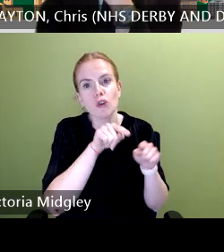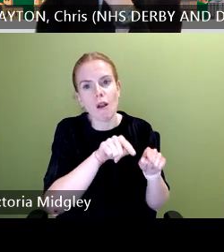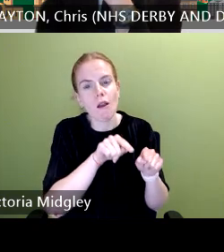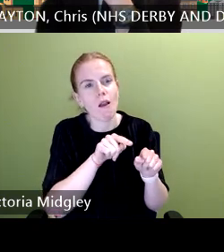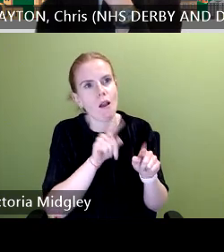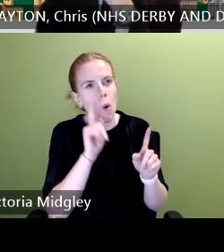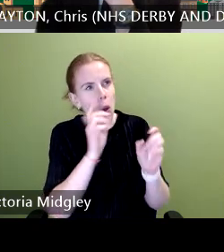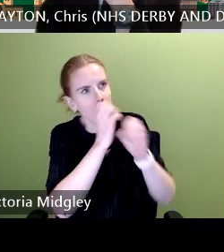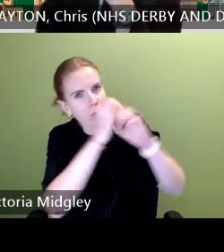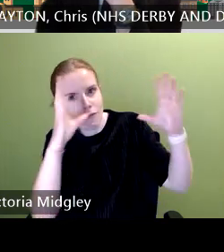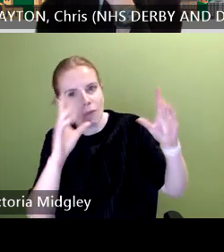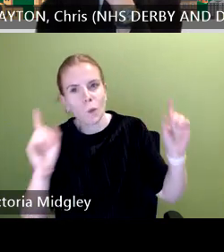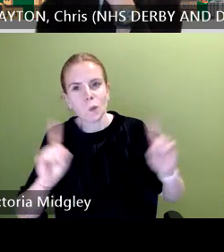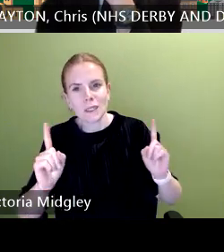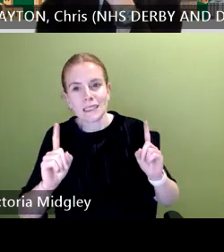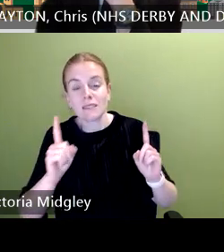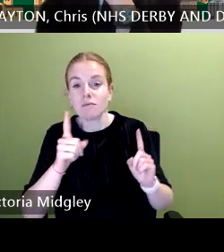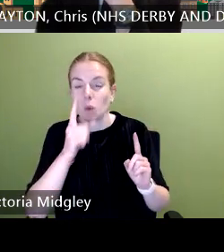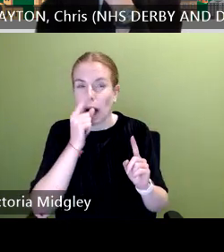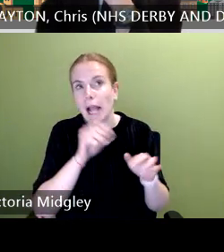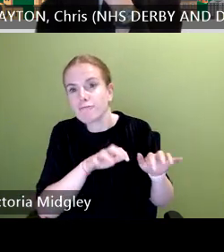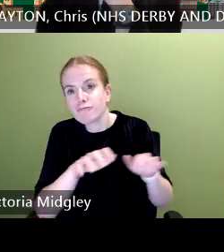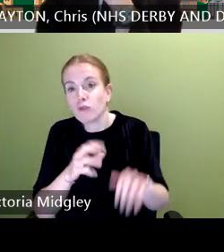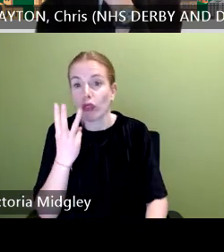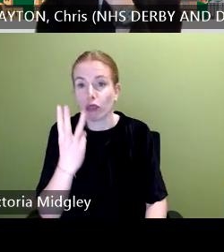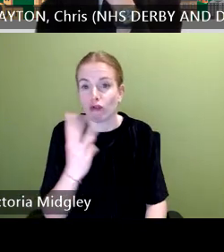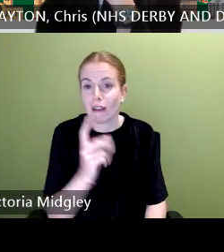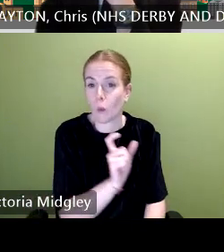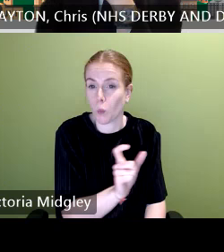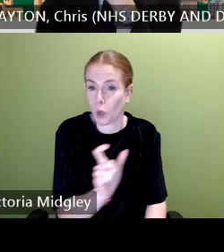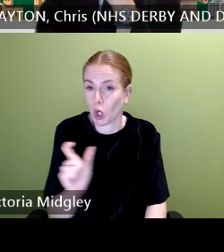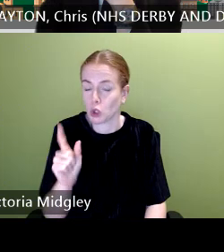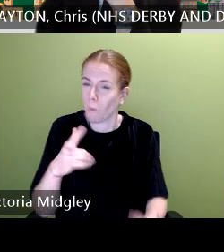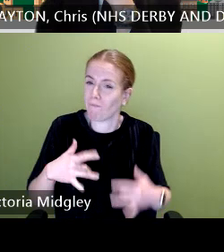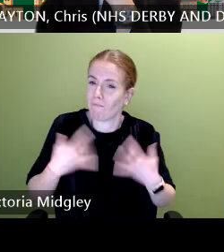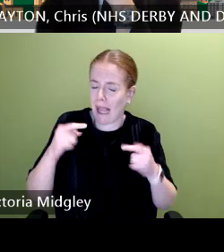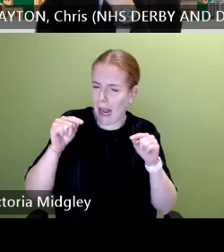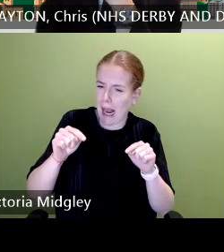You'll see people typing.